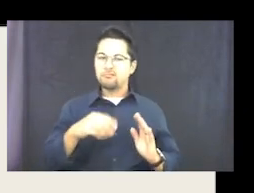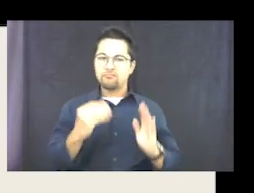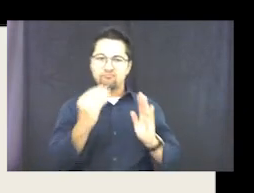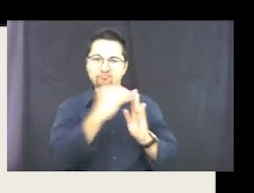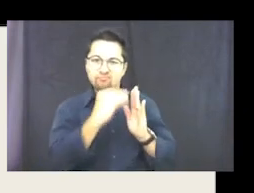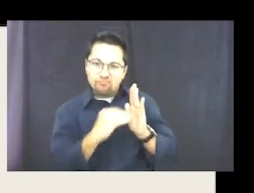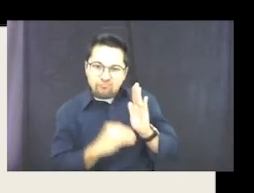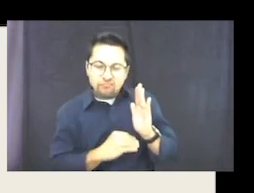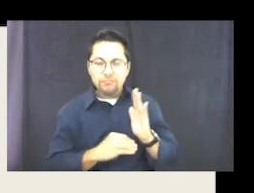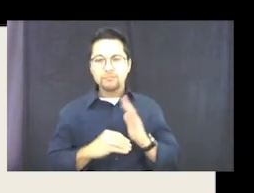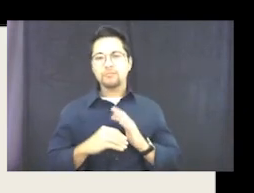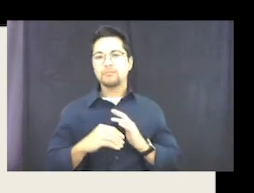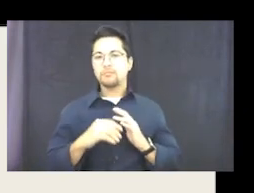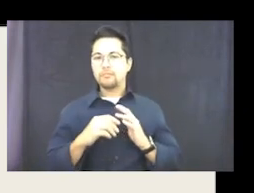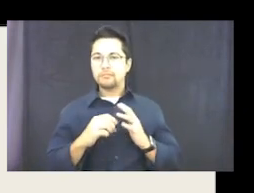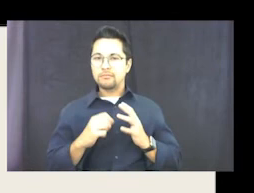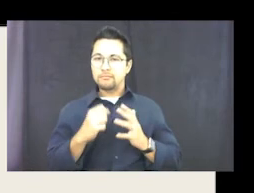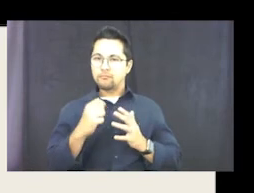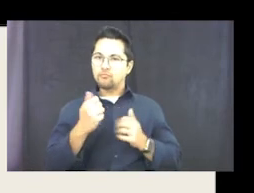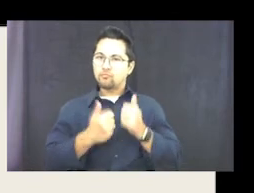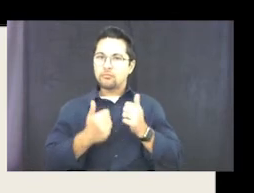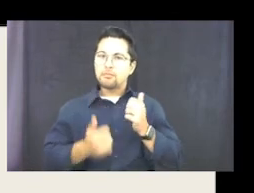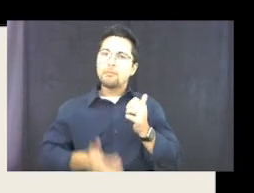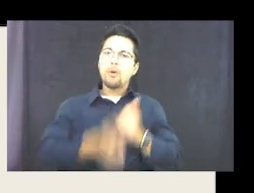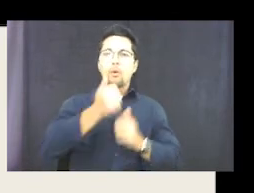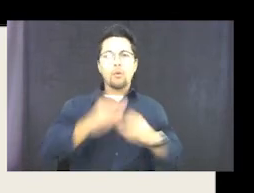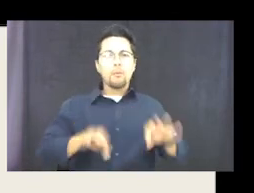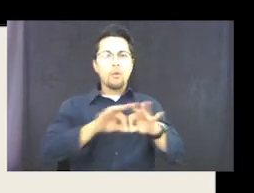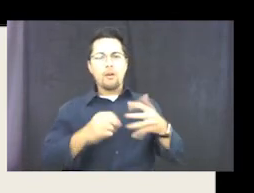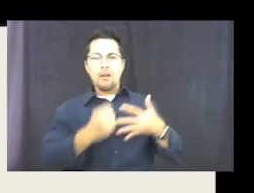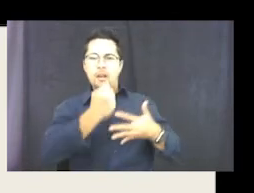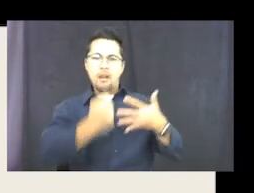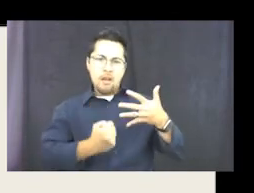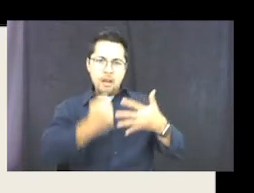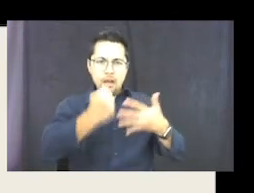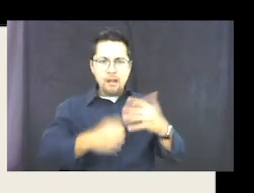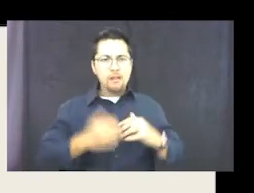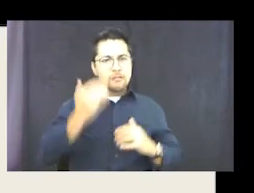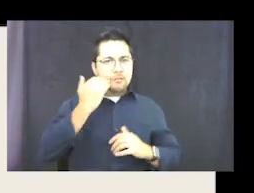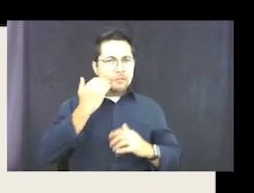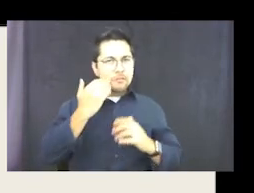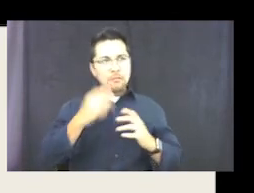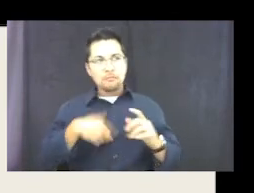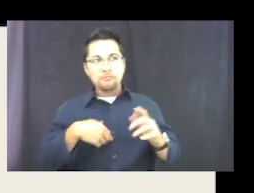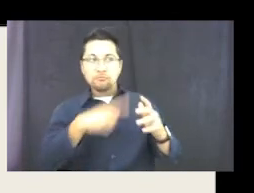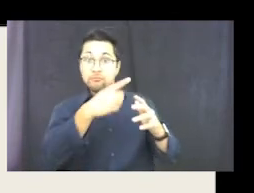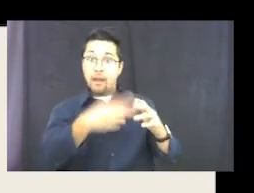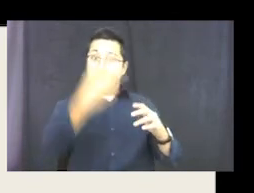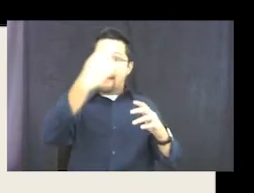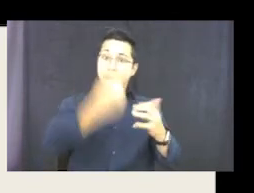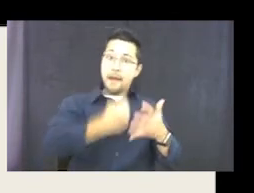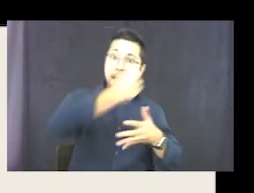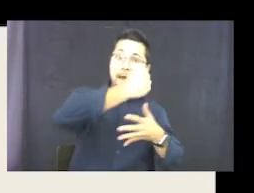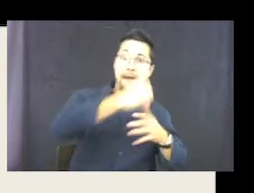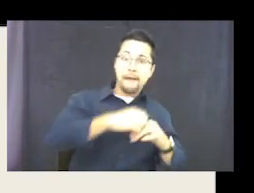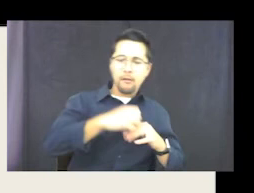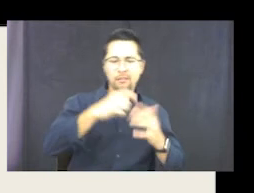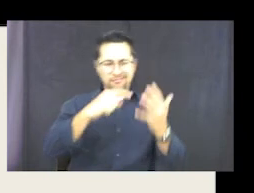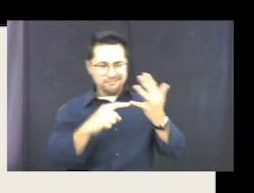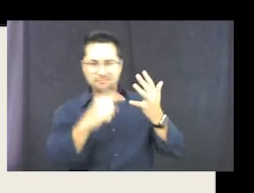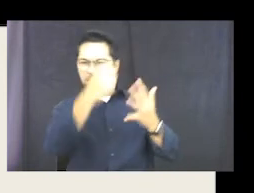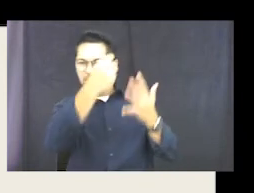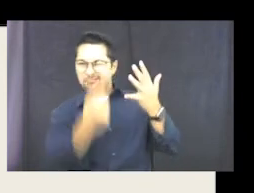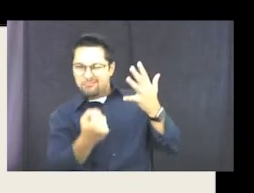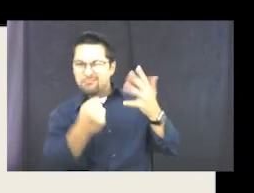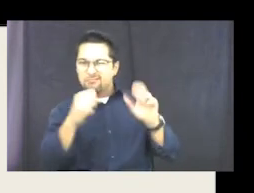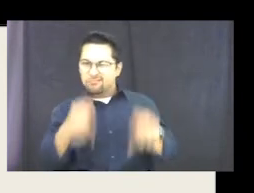putting what you have to do in order of importance, noting the difference between tasks that are considered high priority and tasks that can wait. You